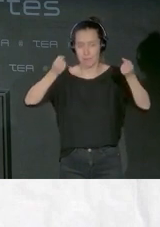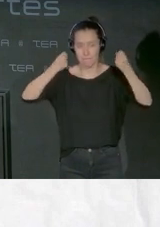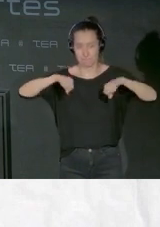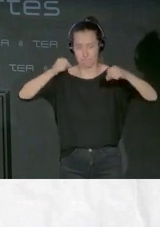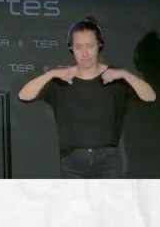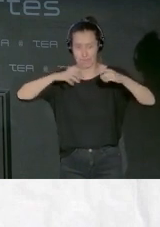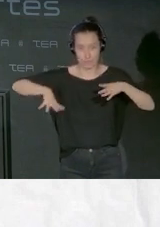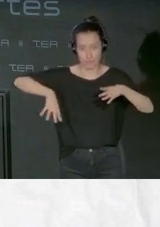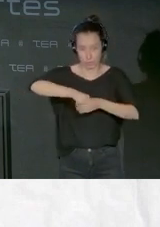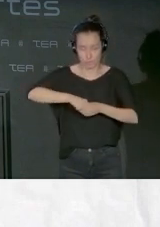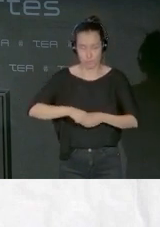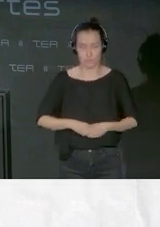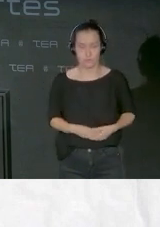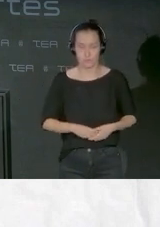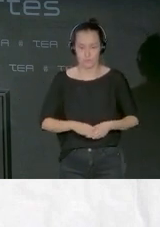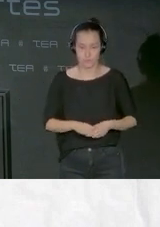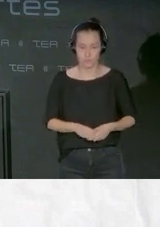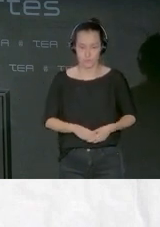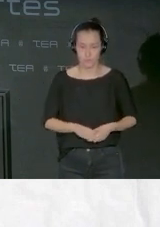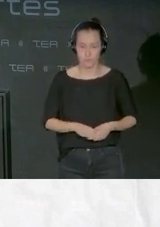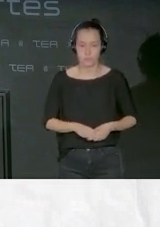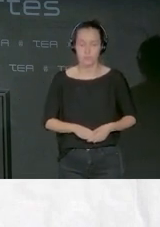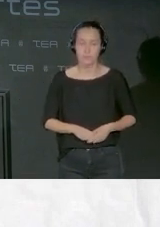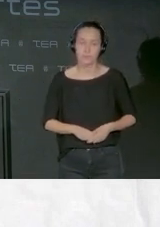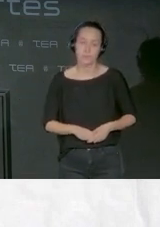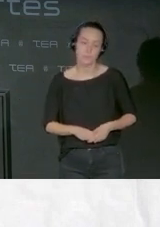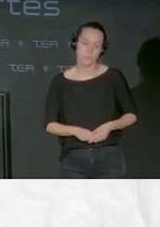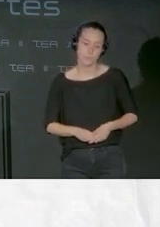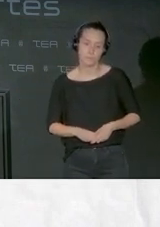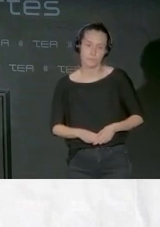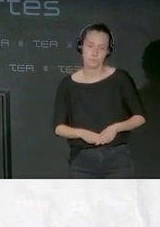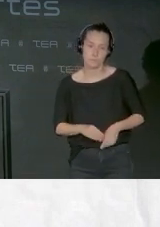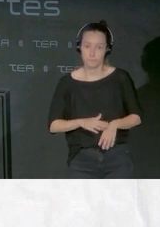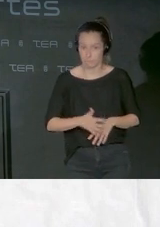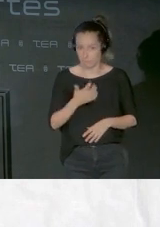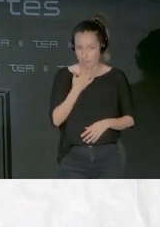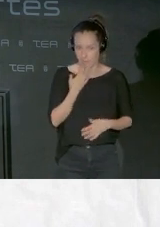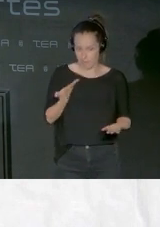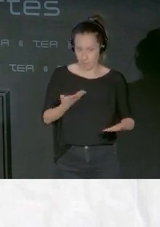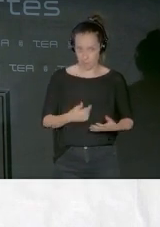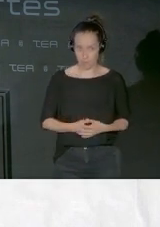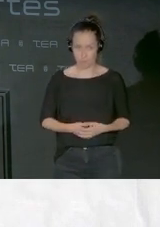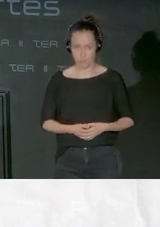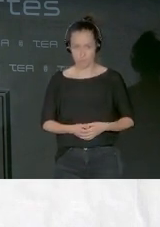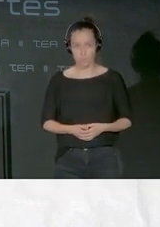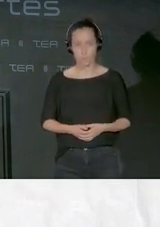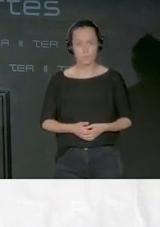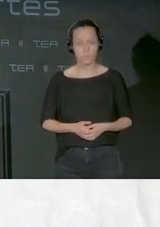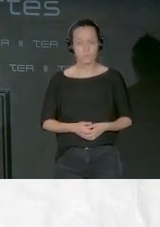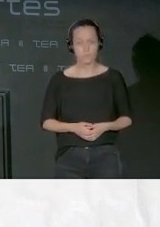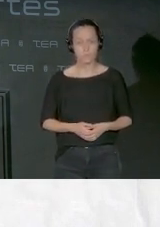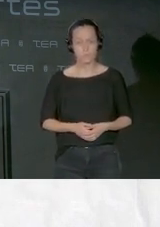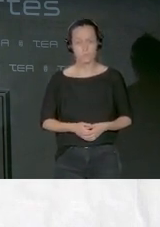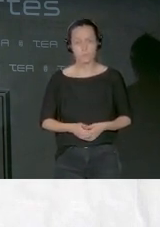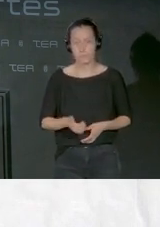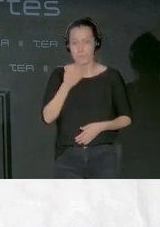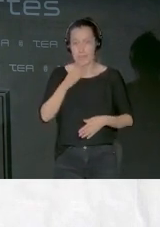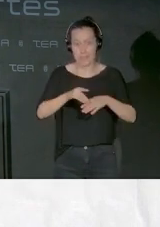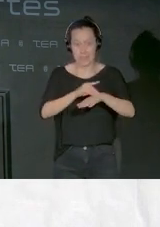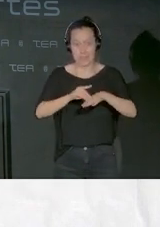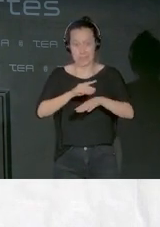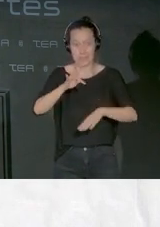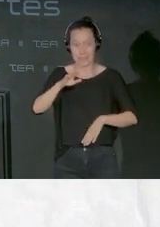you a sort of ad hoc example, so I spoke to someone, a small company in Digital Dragons in Krakow, and you know, he